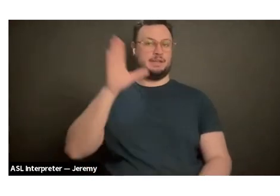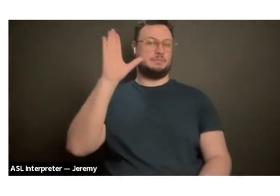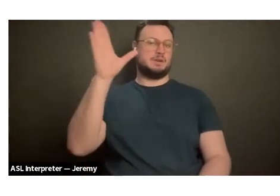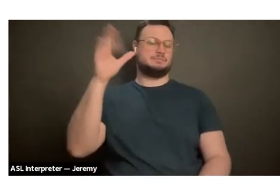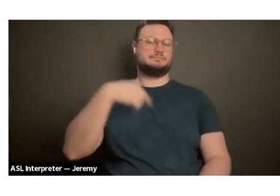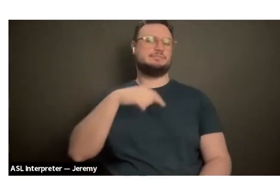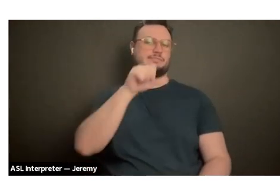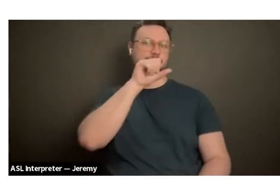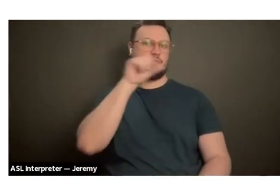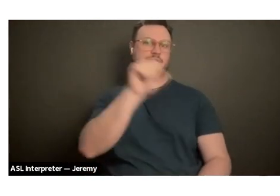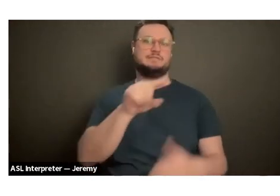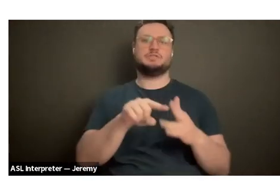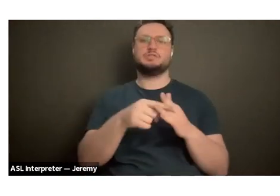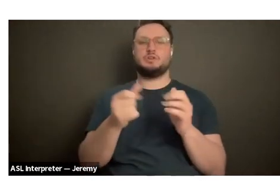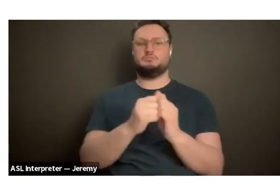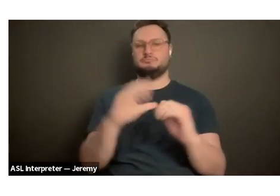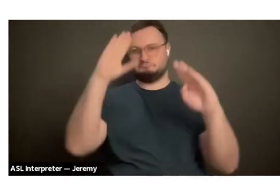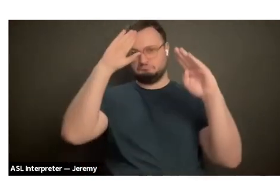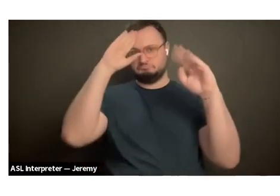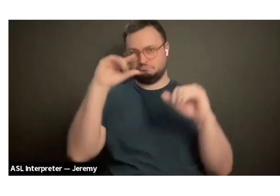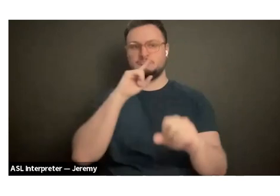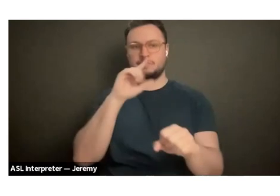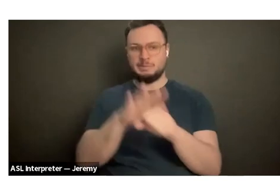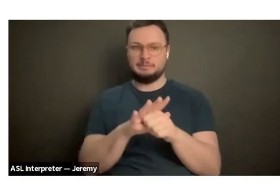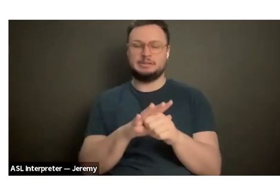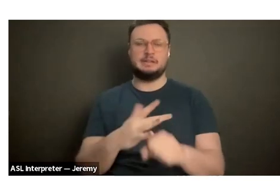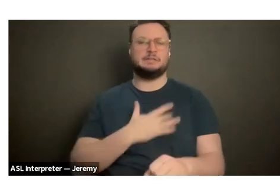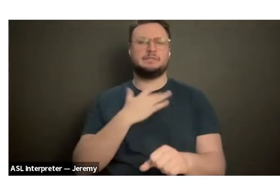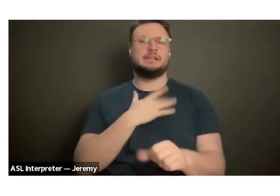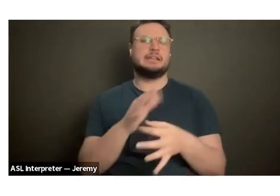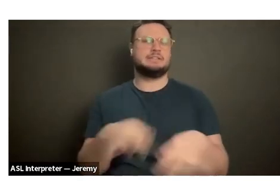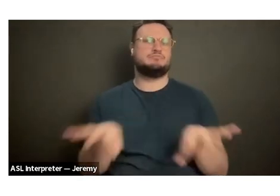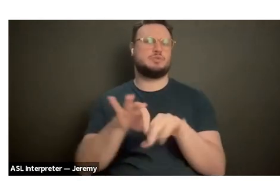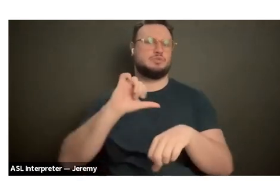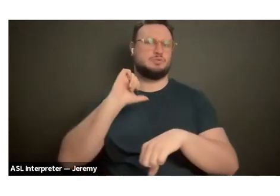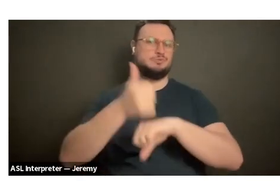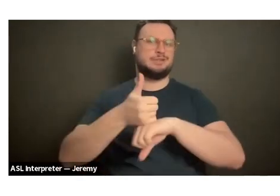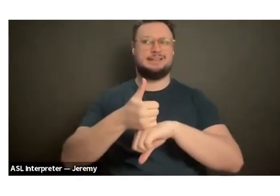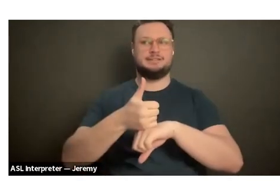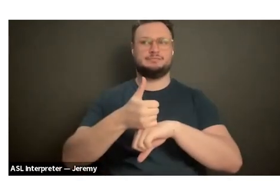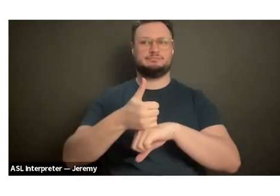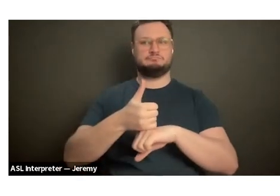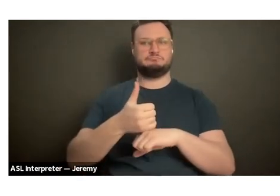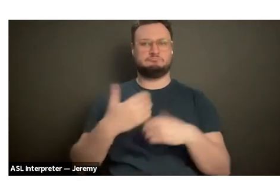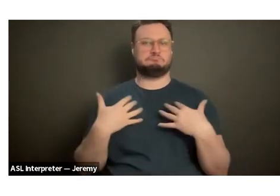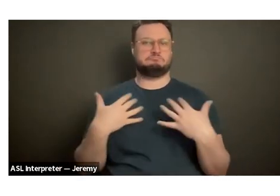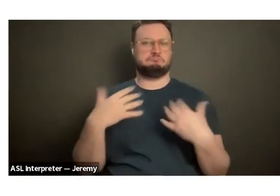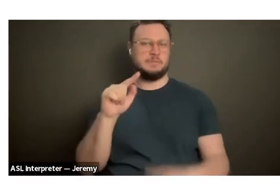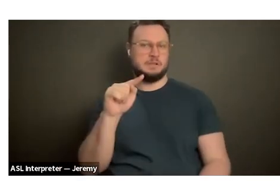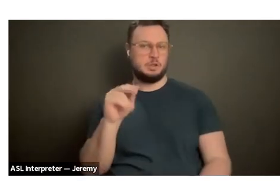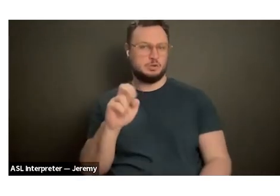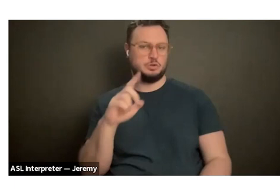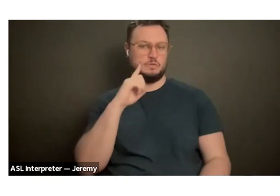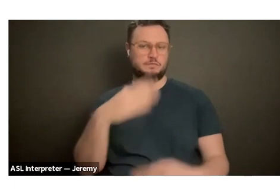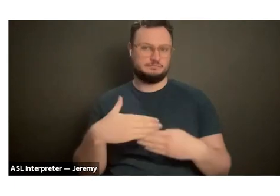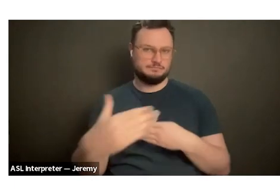start with a community commitment. I think it's really important to set the tone how we expect to show up for